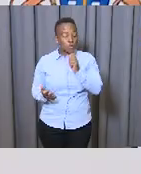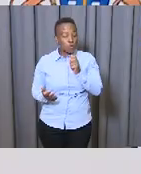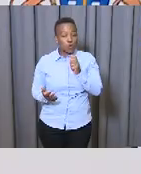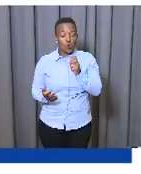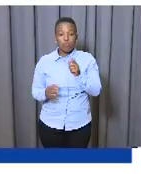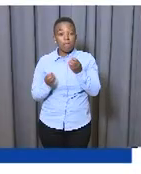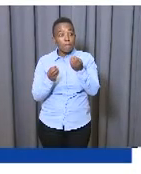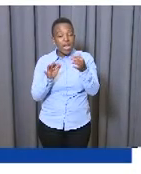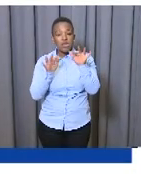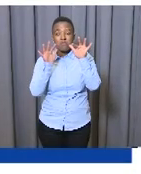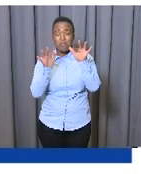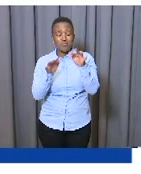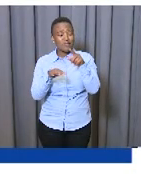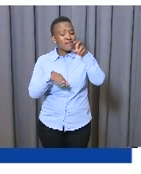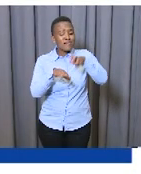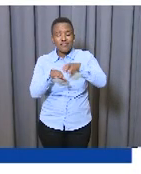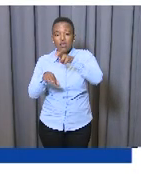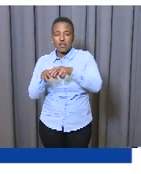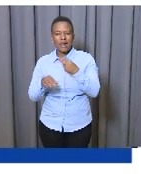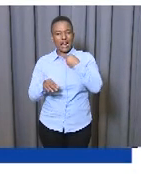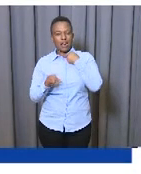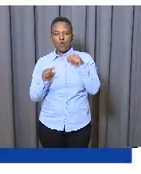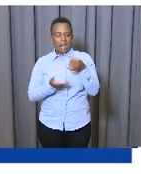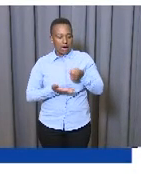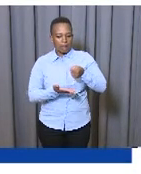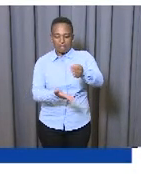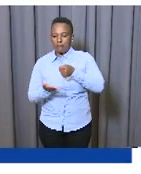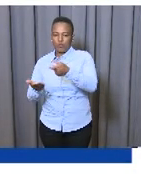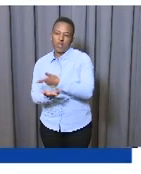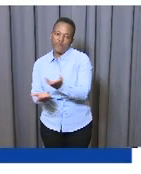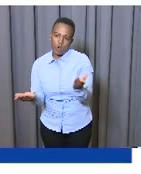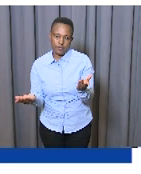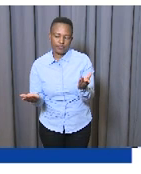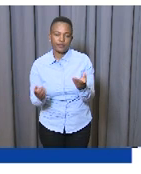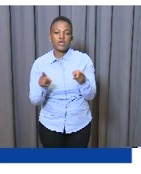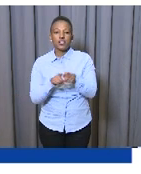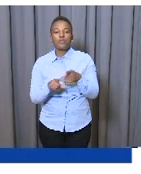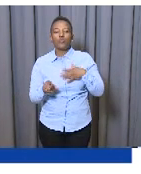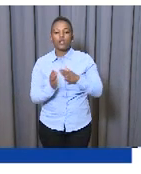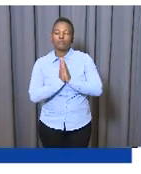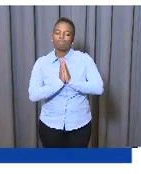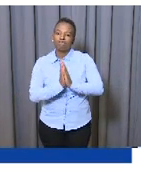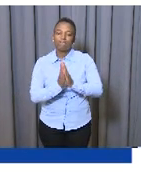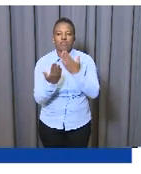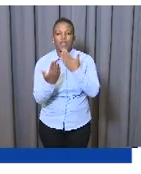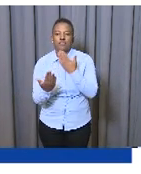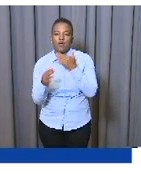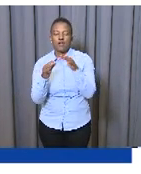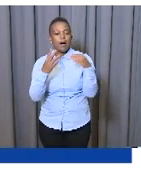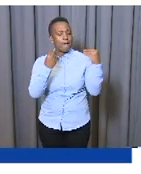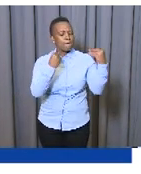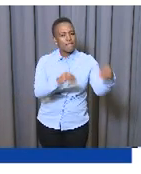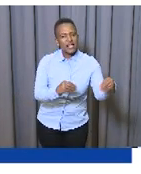we are able to meet this demand. We want to continue to thank those who are supporting this initiative from